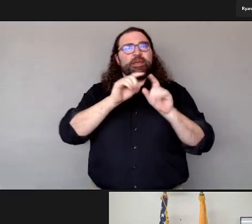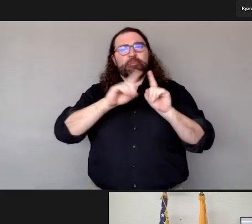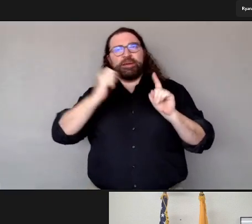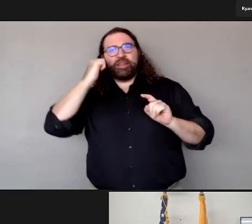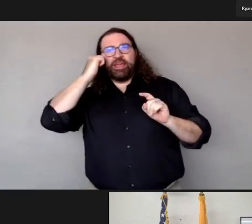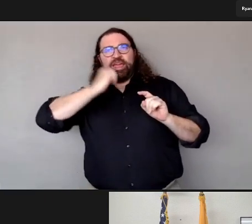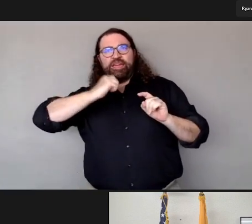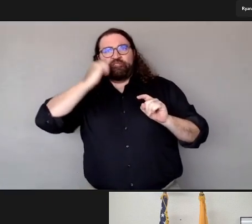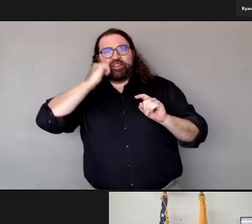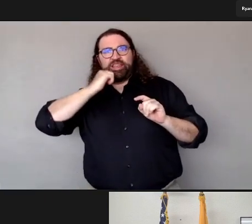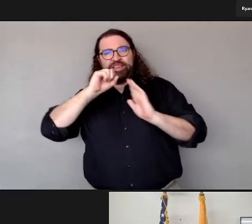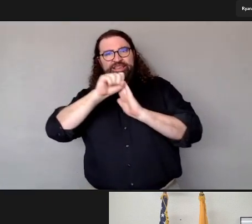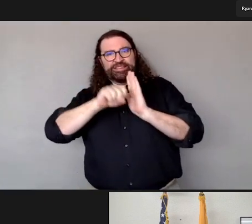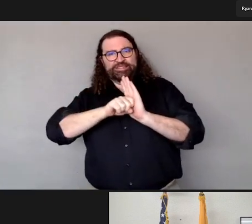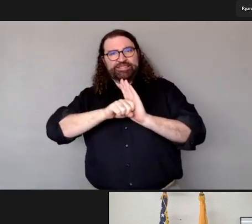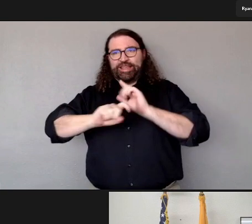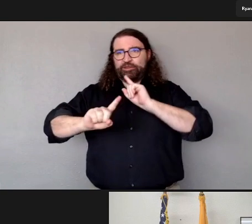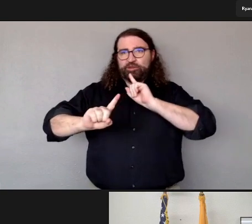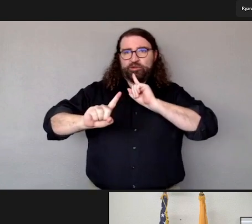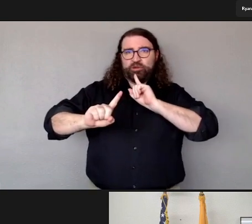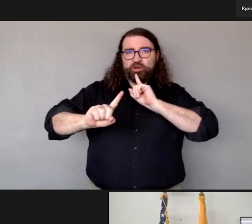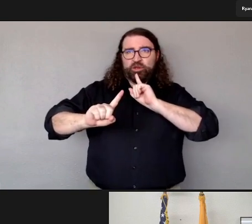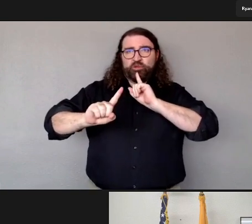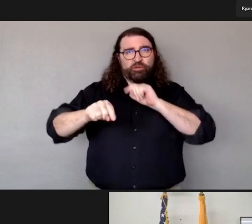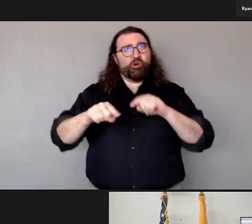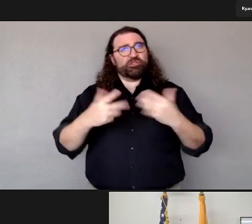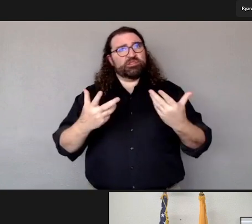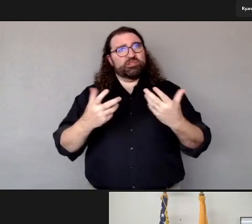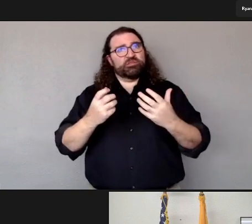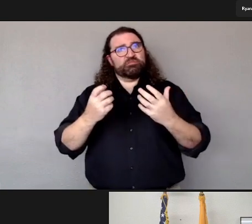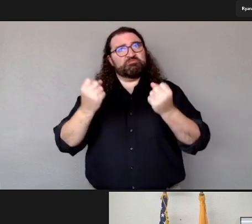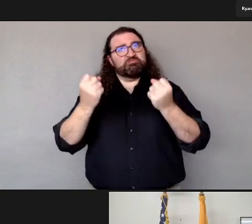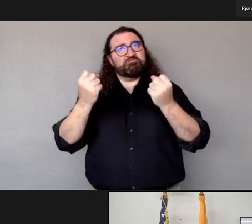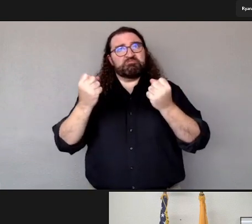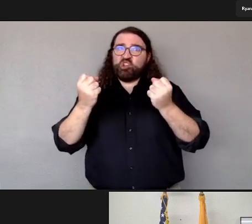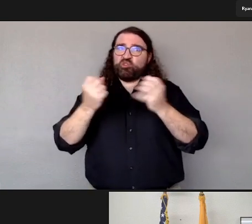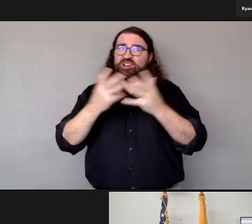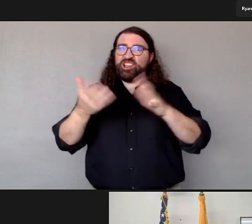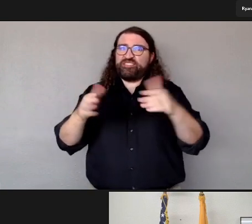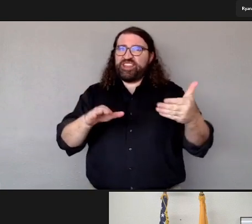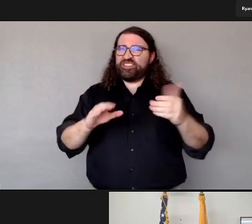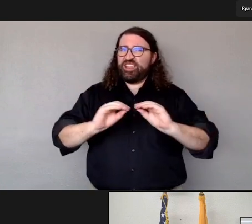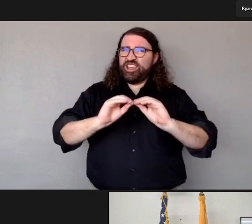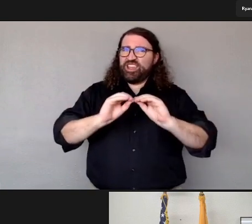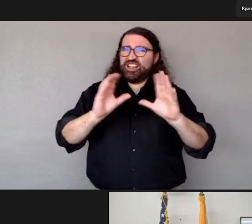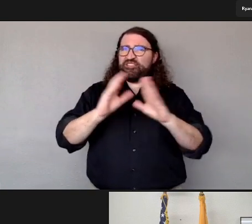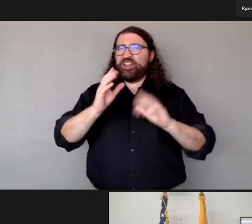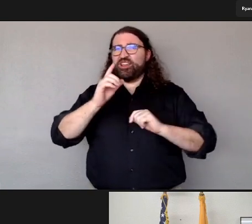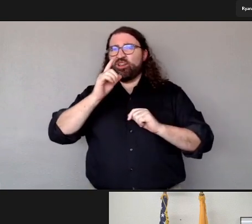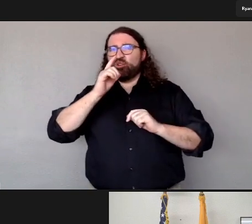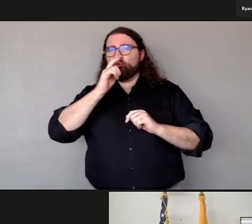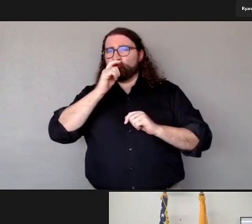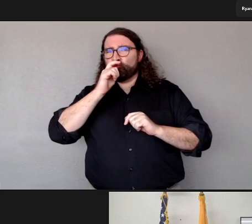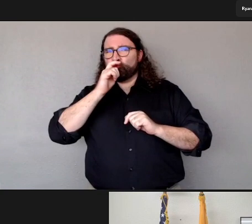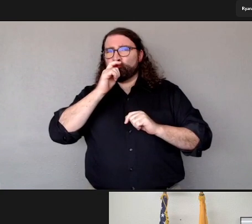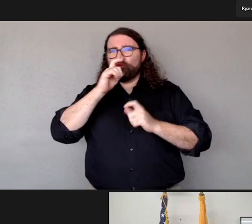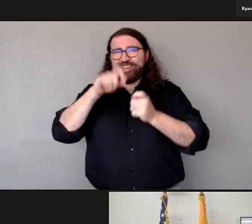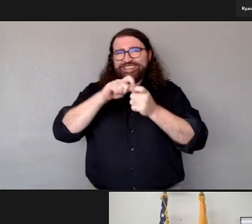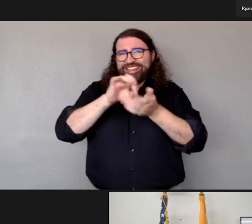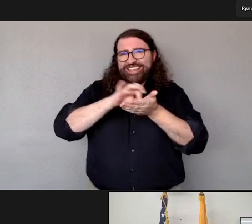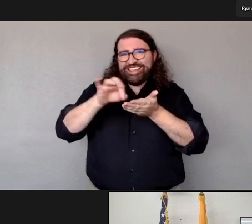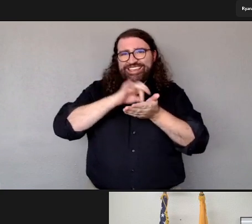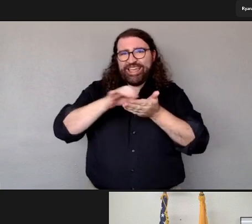state's reporting a pretty significant amount of deaths. So I just wanted to clarify, who exactly are we counting